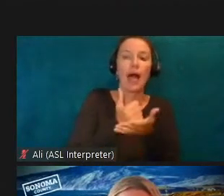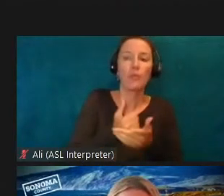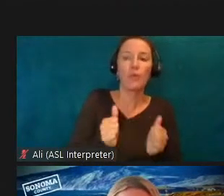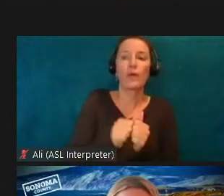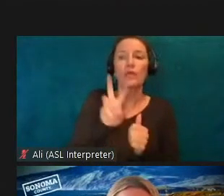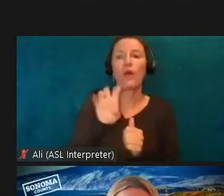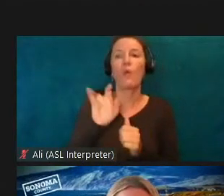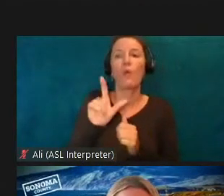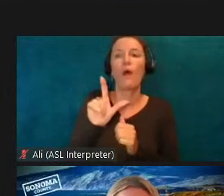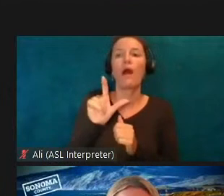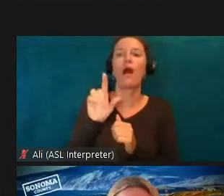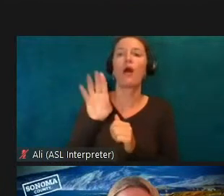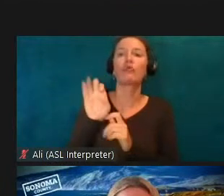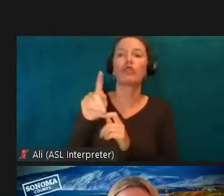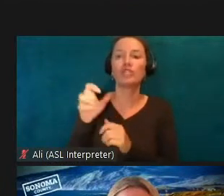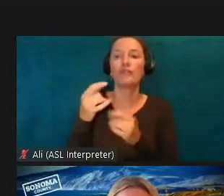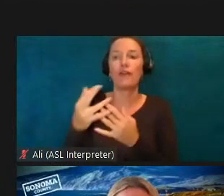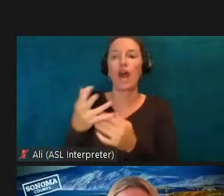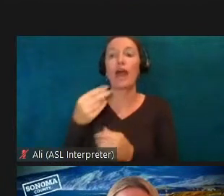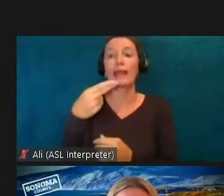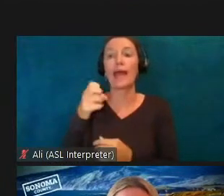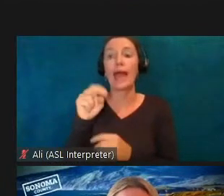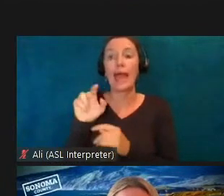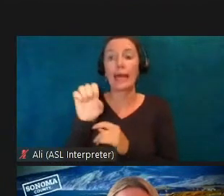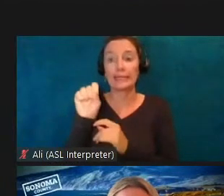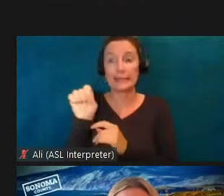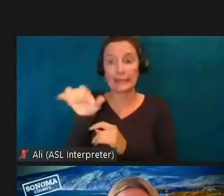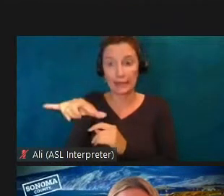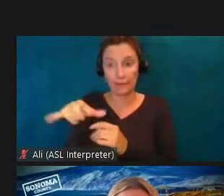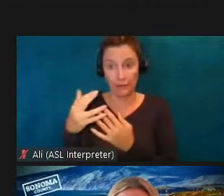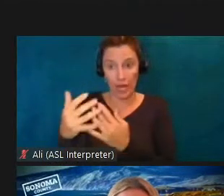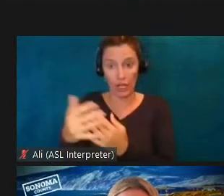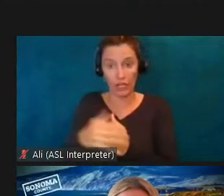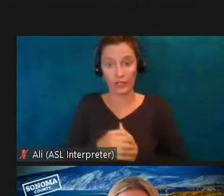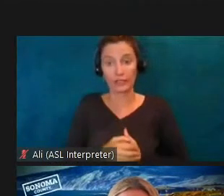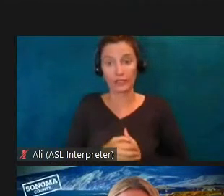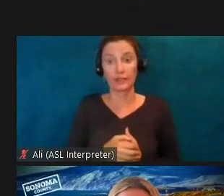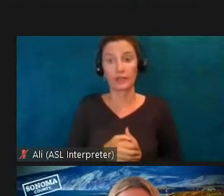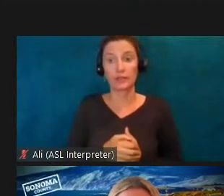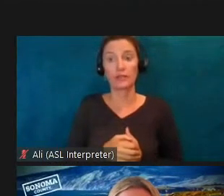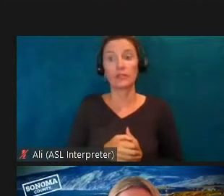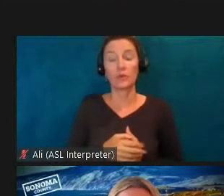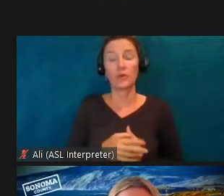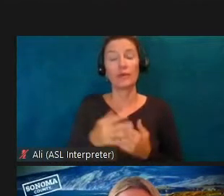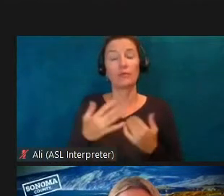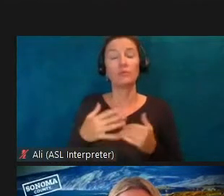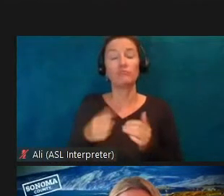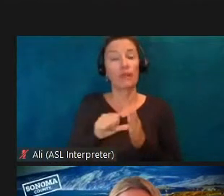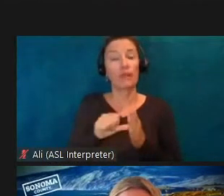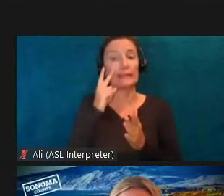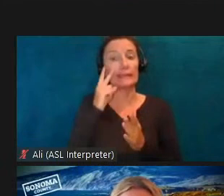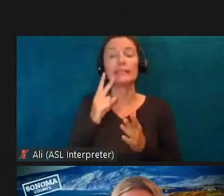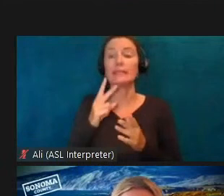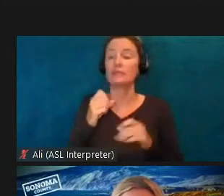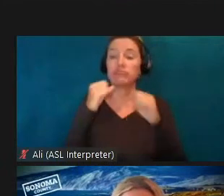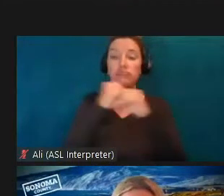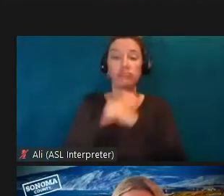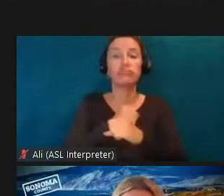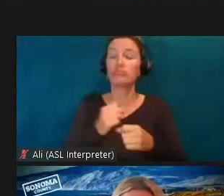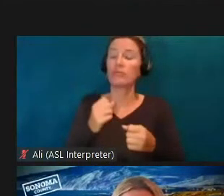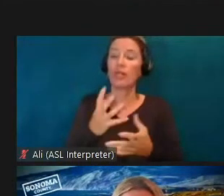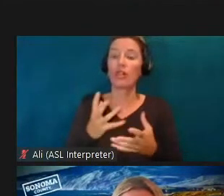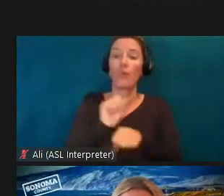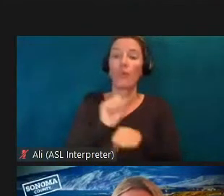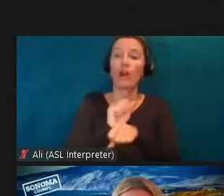fire, as that fire is continuing to burn into Lake County. There's some impressive backfire operations that are happening in Lake County today to be able